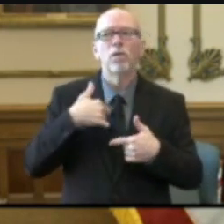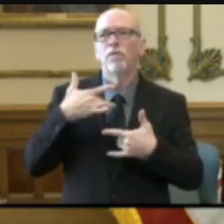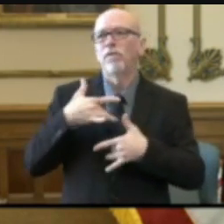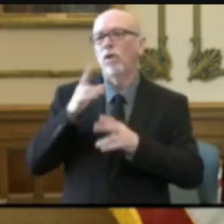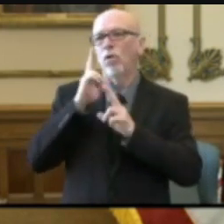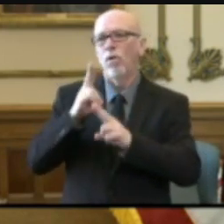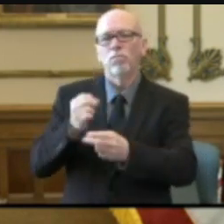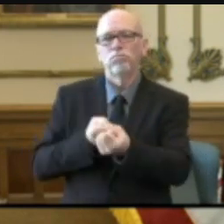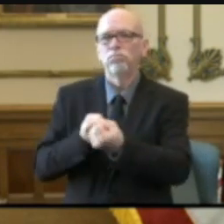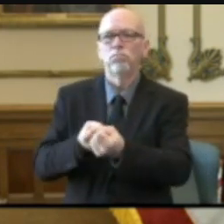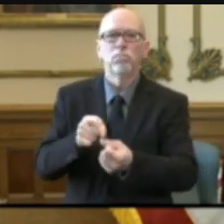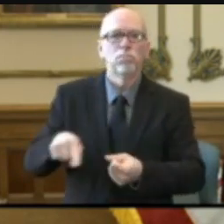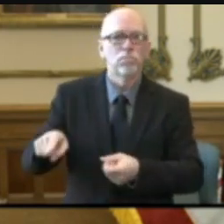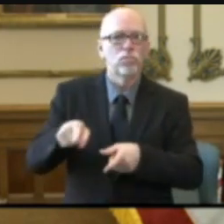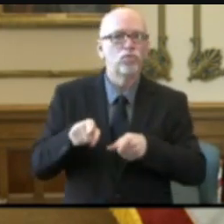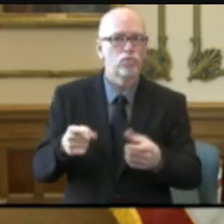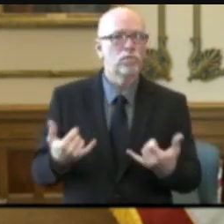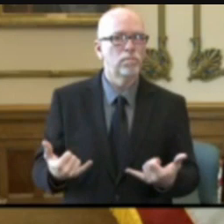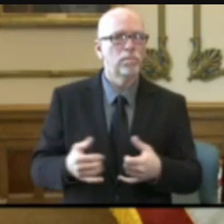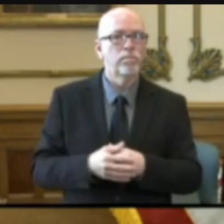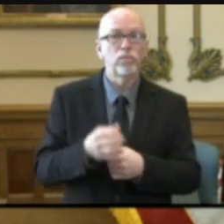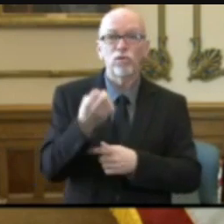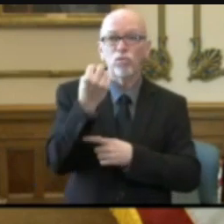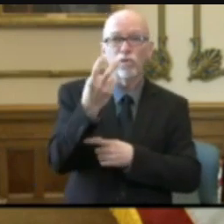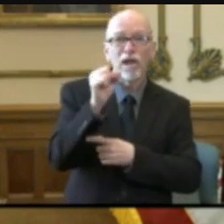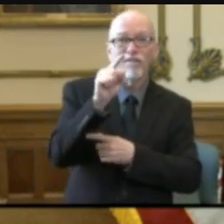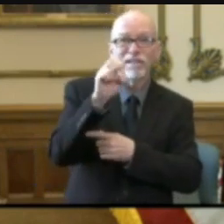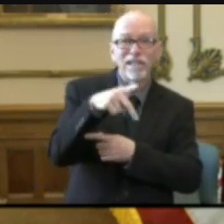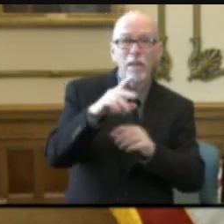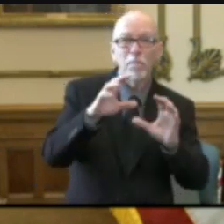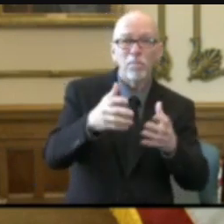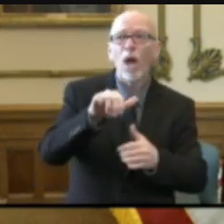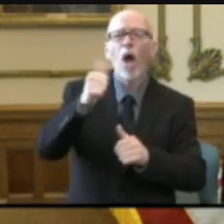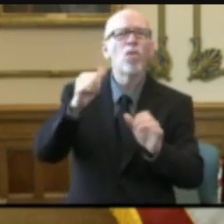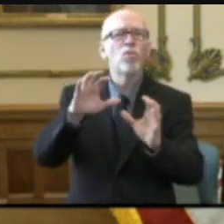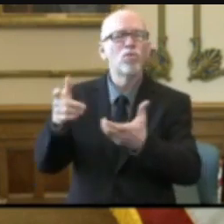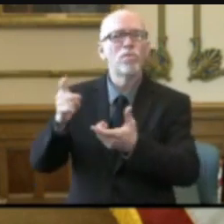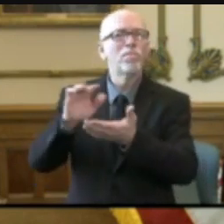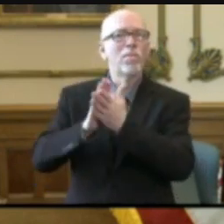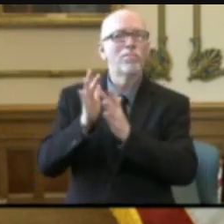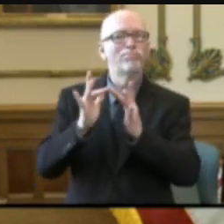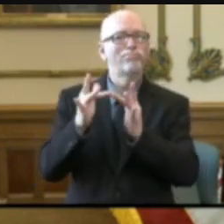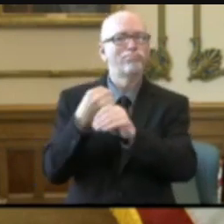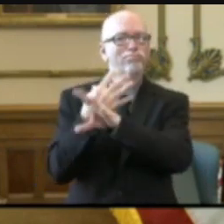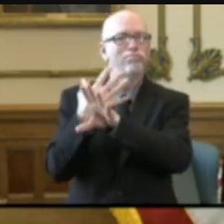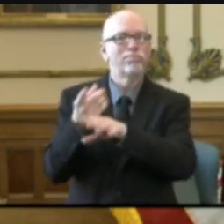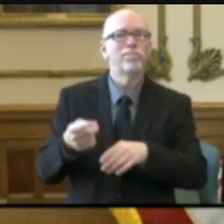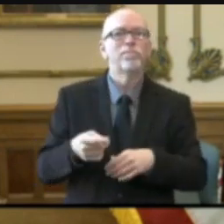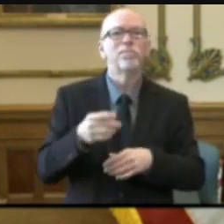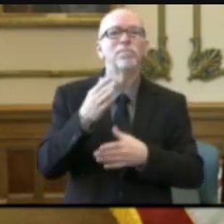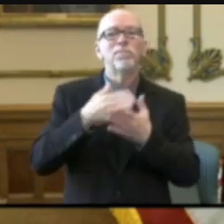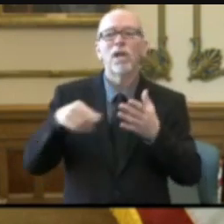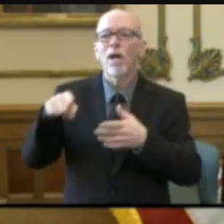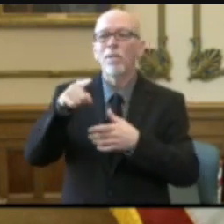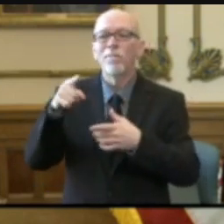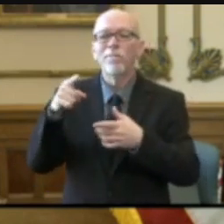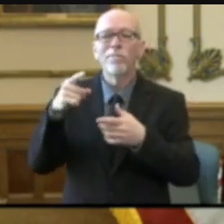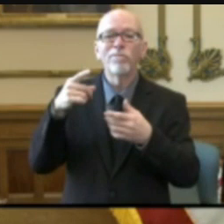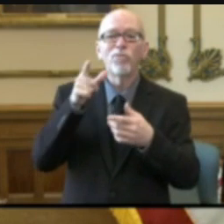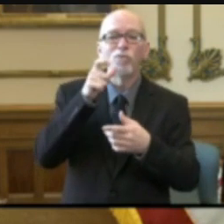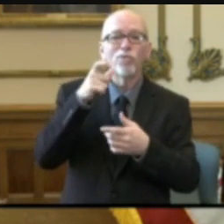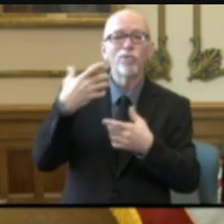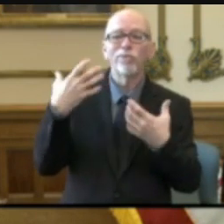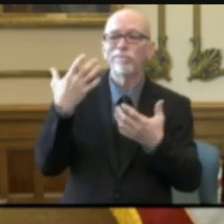to support them during this time. 12-Step and other groups have gone virtual. Residential substance use disorder providers and